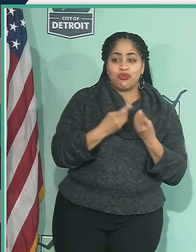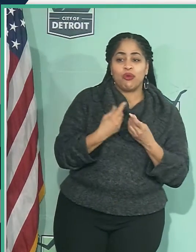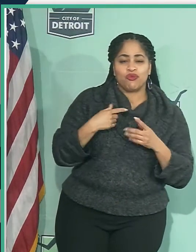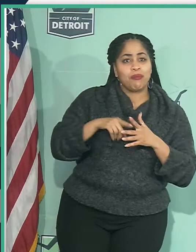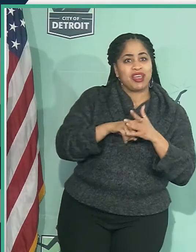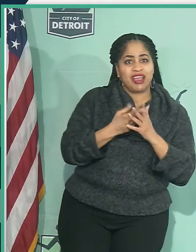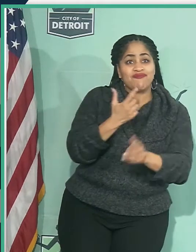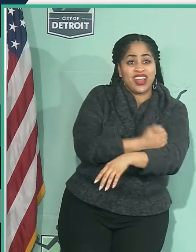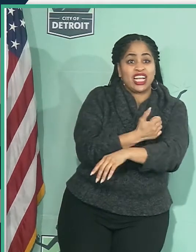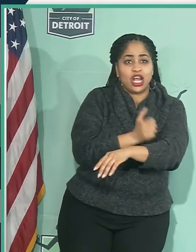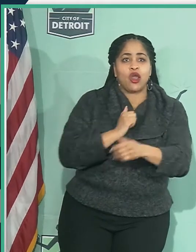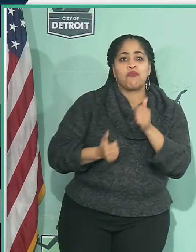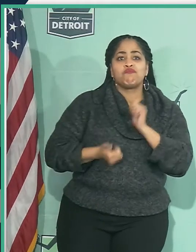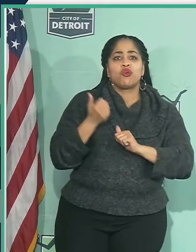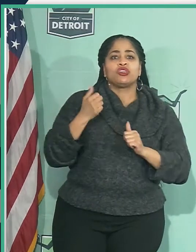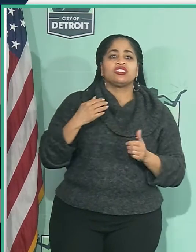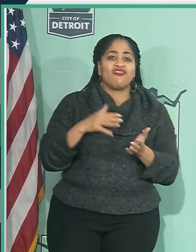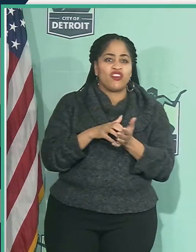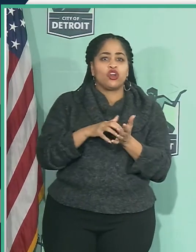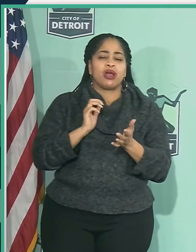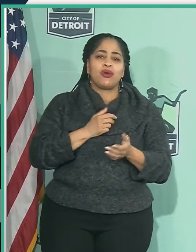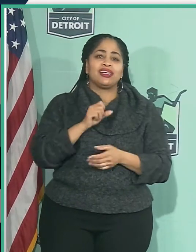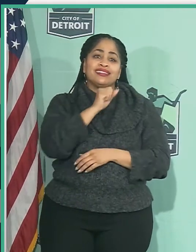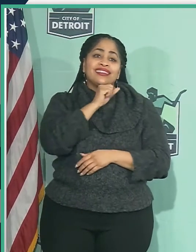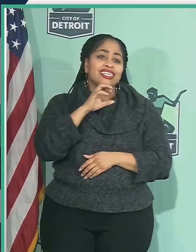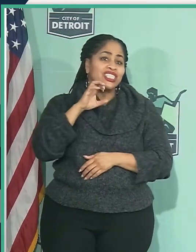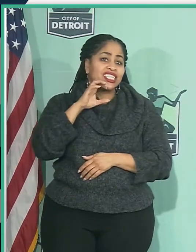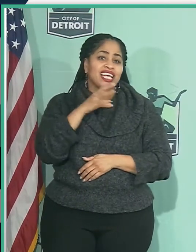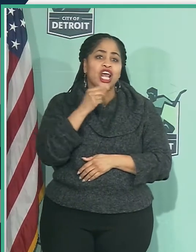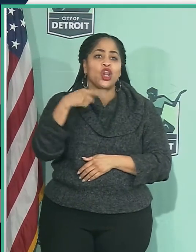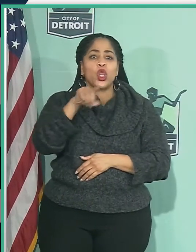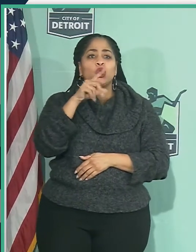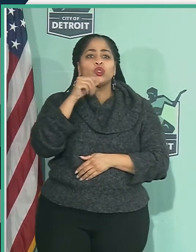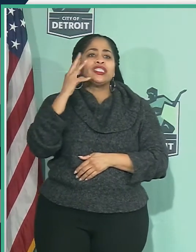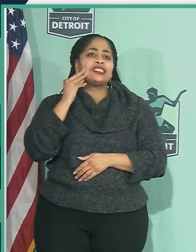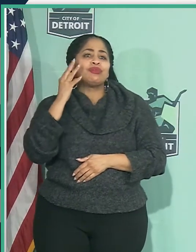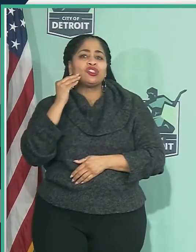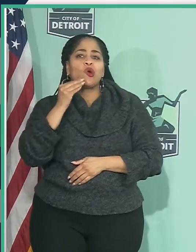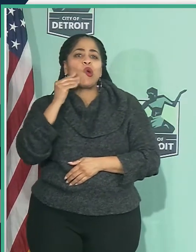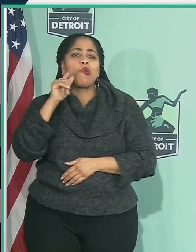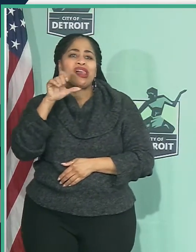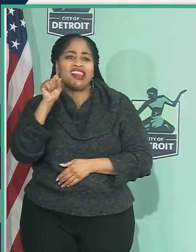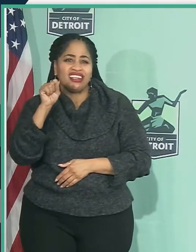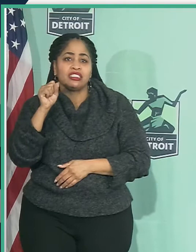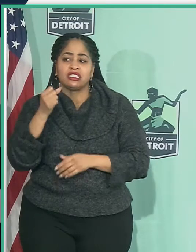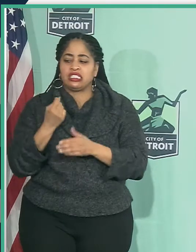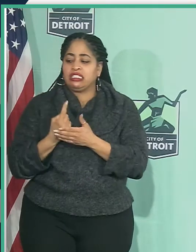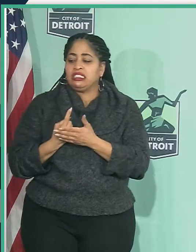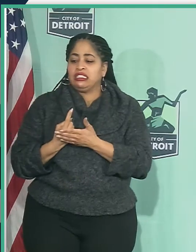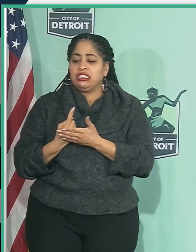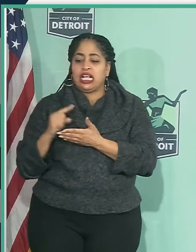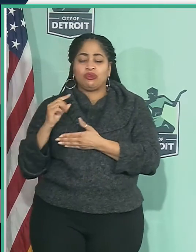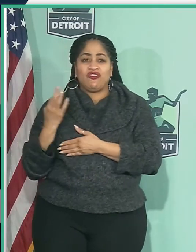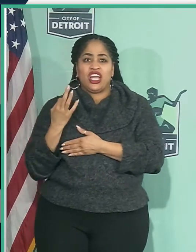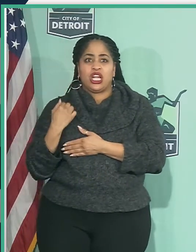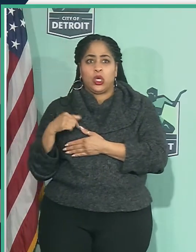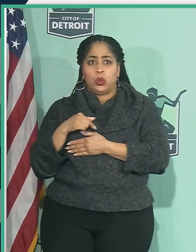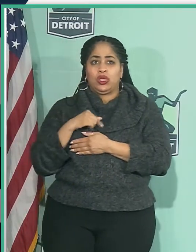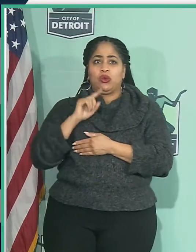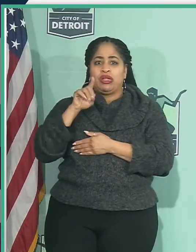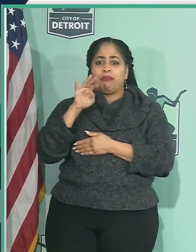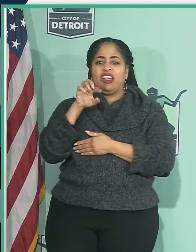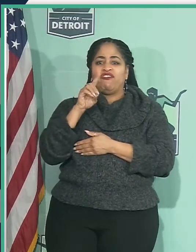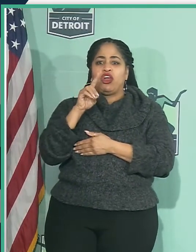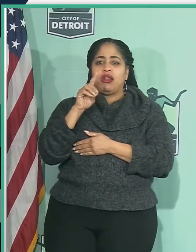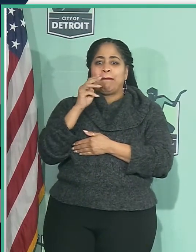begun vaccinating our most vulnerable. That is our seniors and those who are experiencing homelessness. So just last Friday, we went to Boulevard